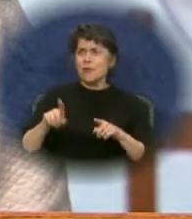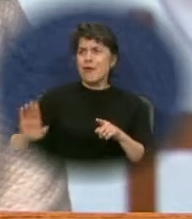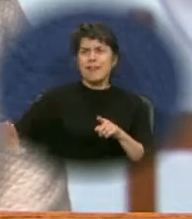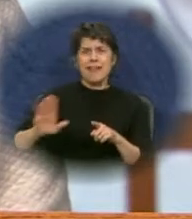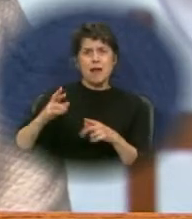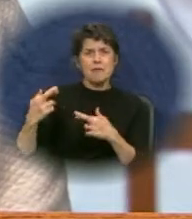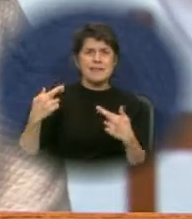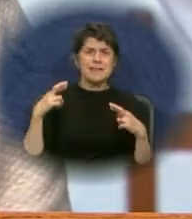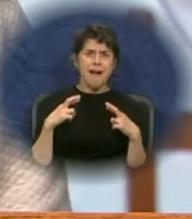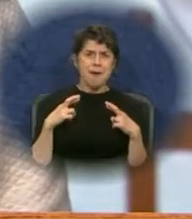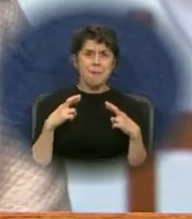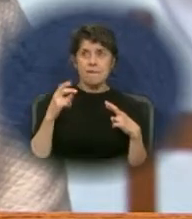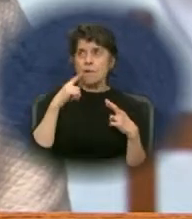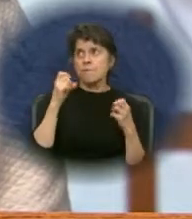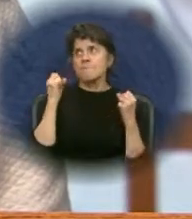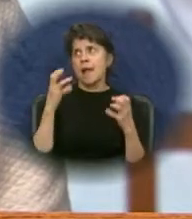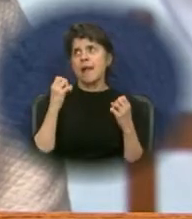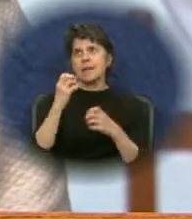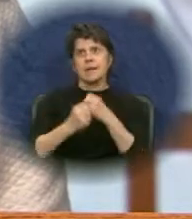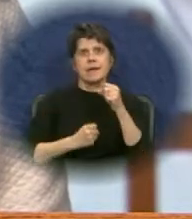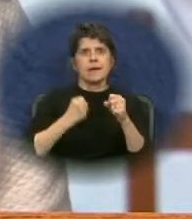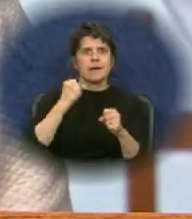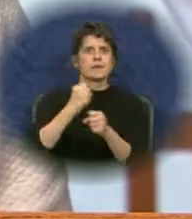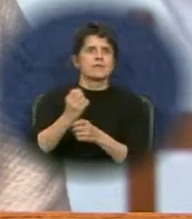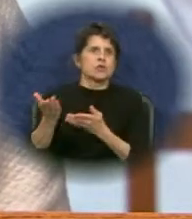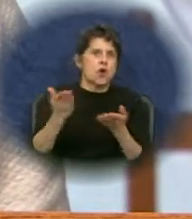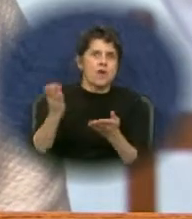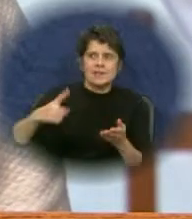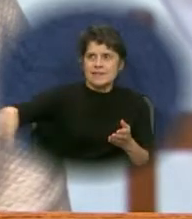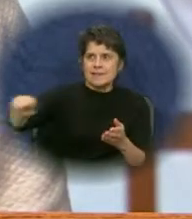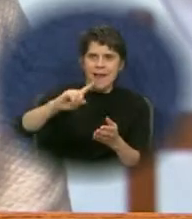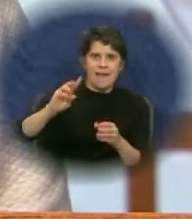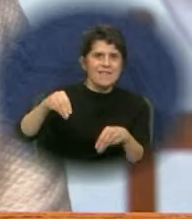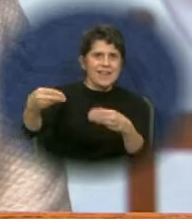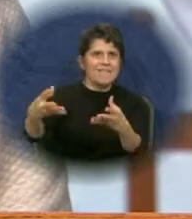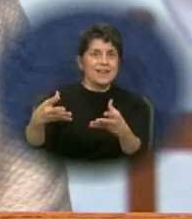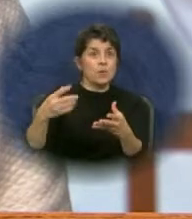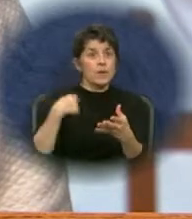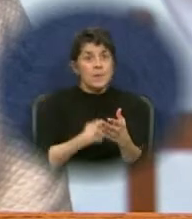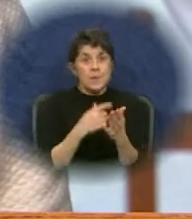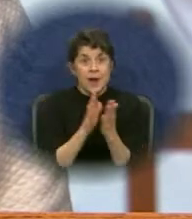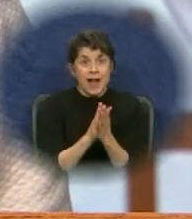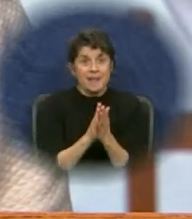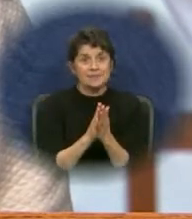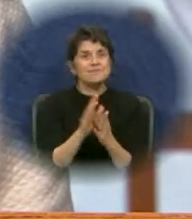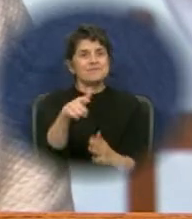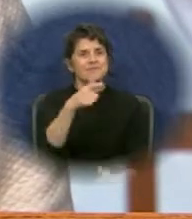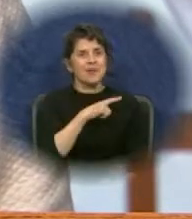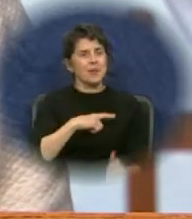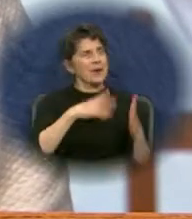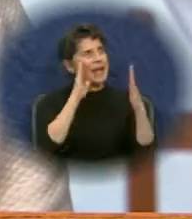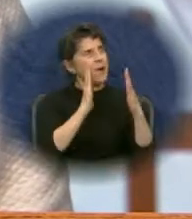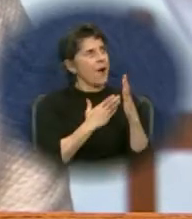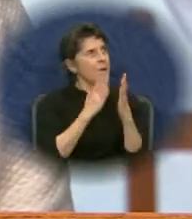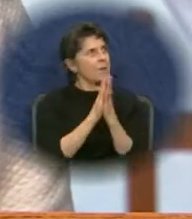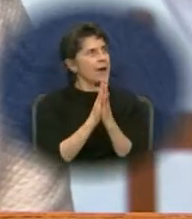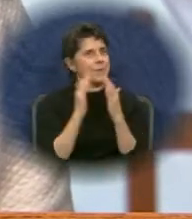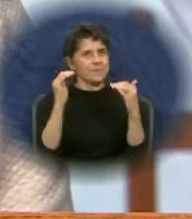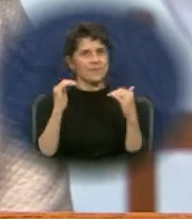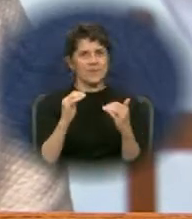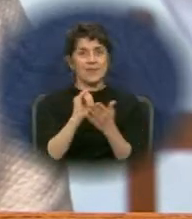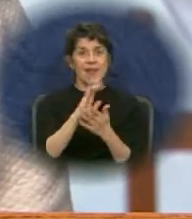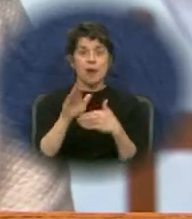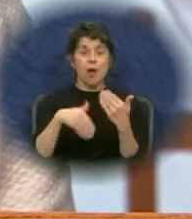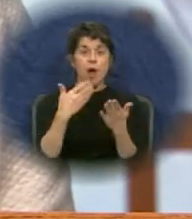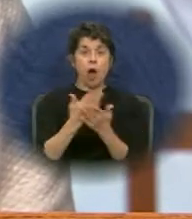the countless years of service they have provided. We pray to the Lord. Lord, hear our prayer. That all ministers to